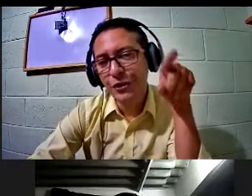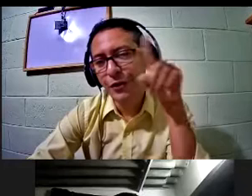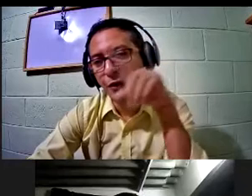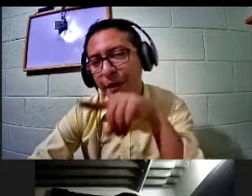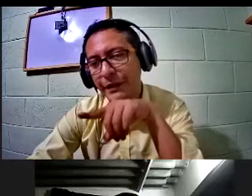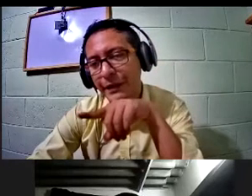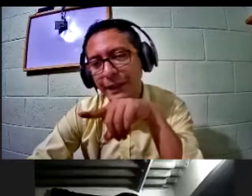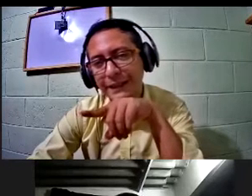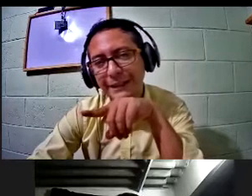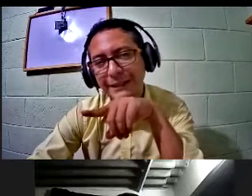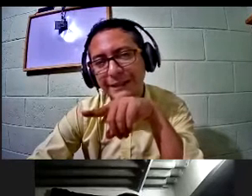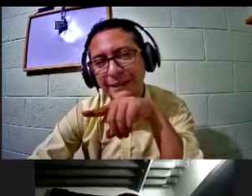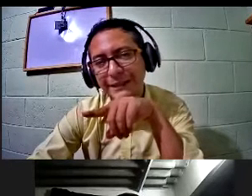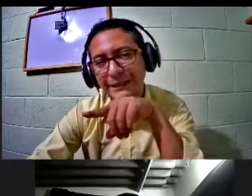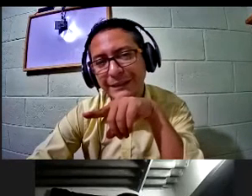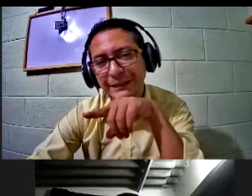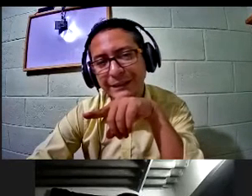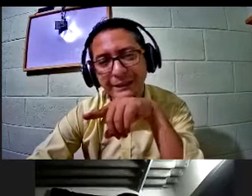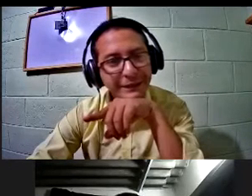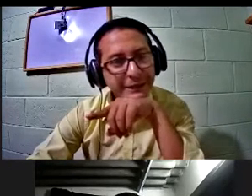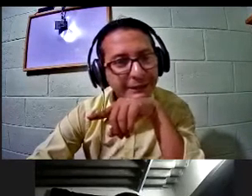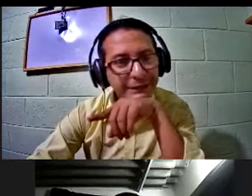Marielos or Mariela?